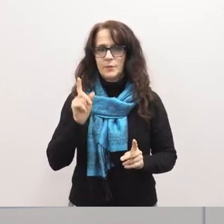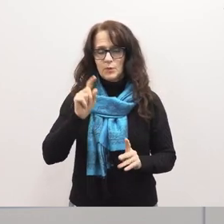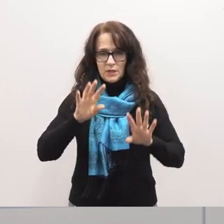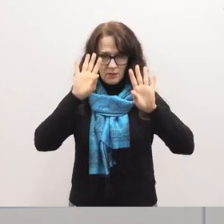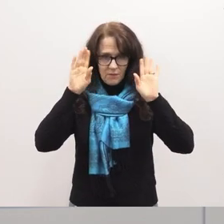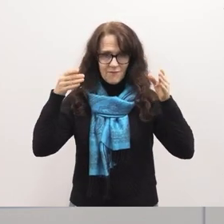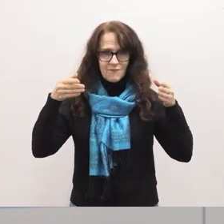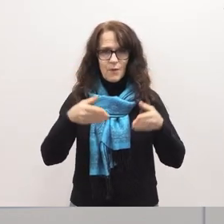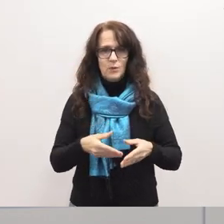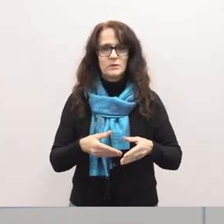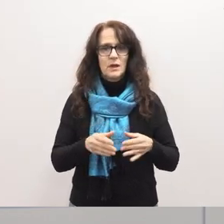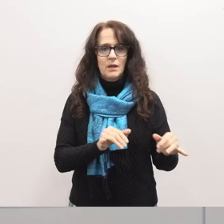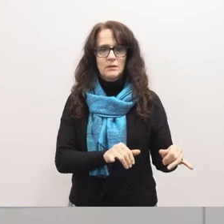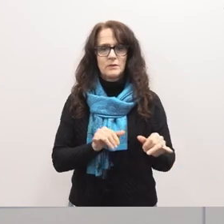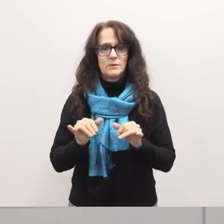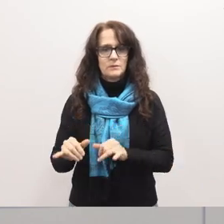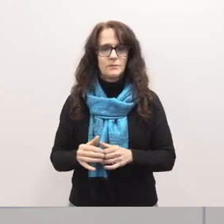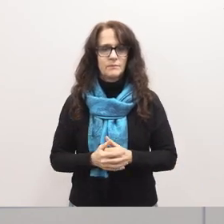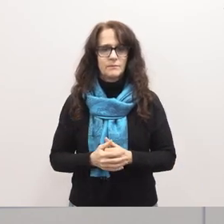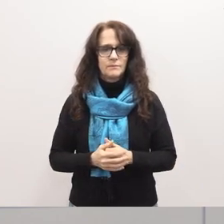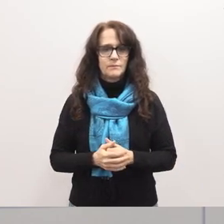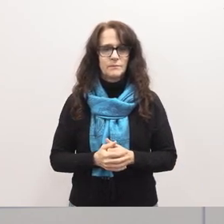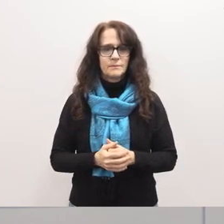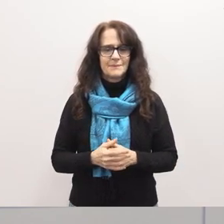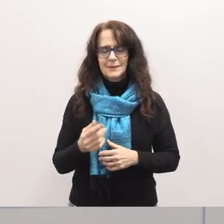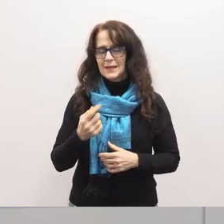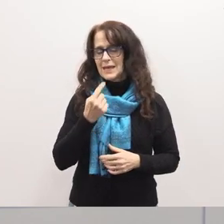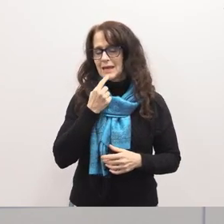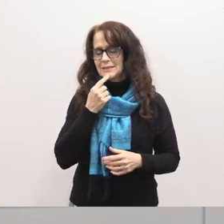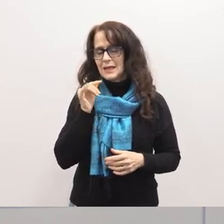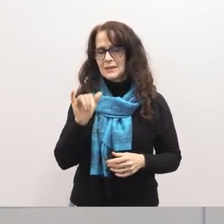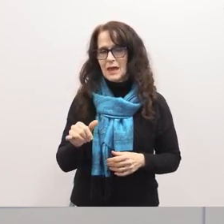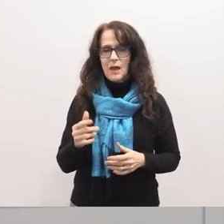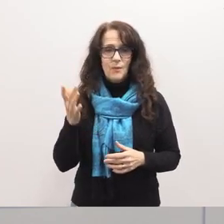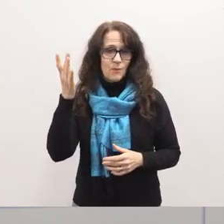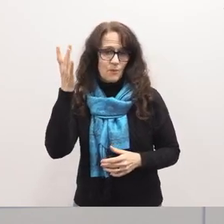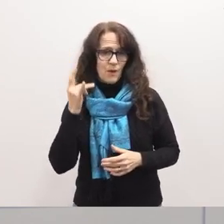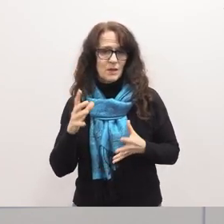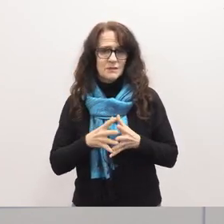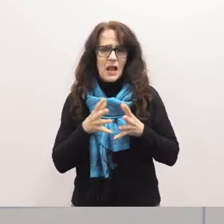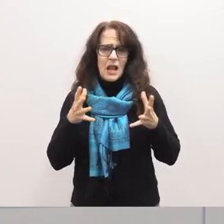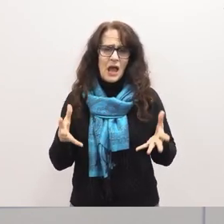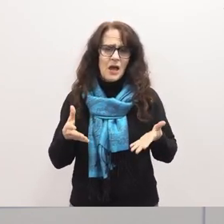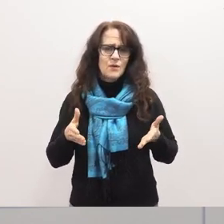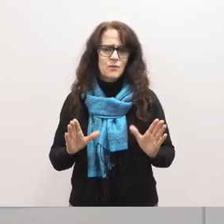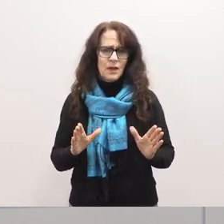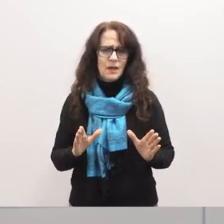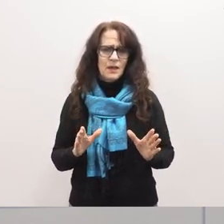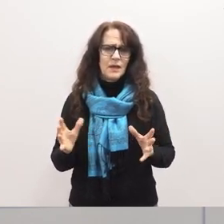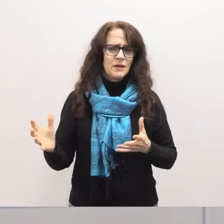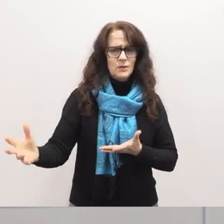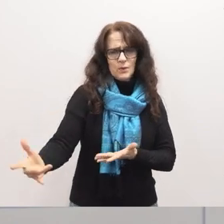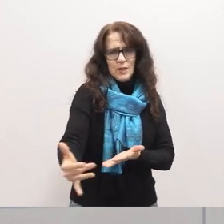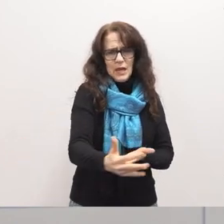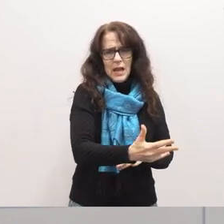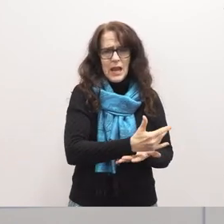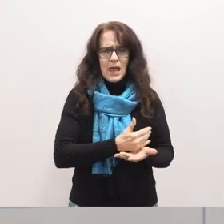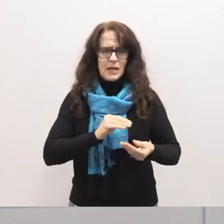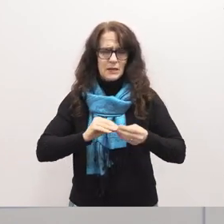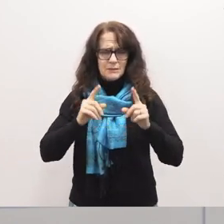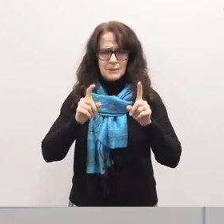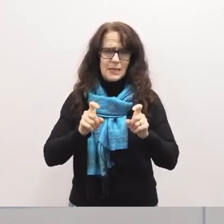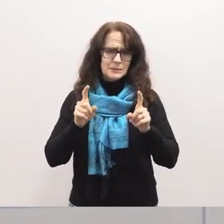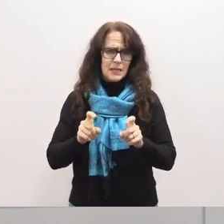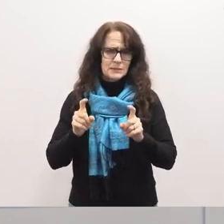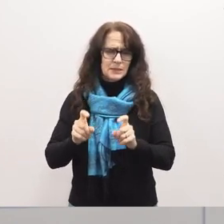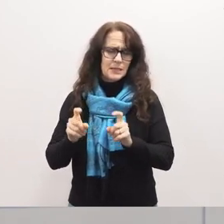on as well. And I say that because there's lots of ways to get quantitative data. We do it. We test people. We give